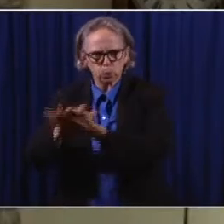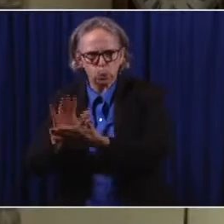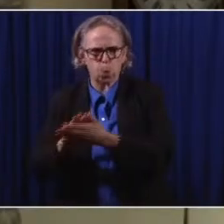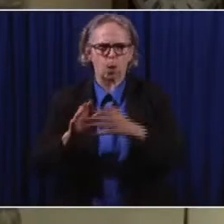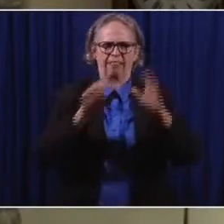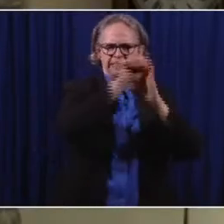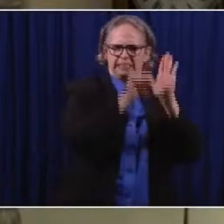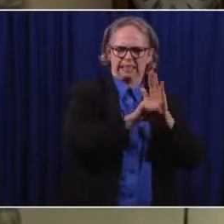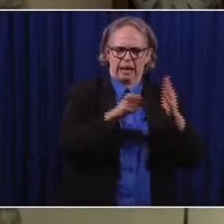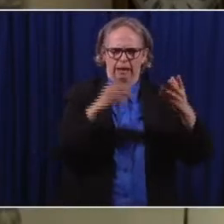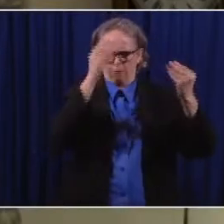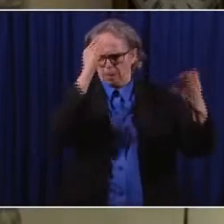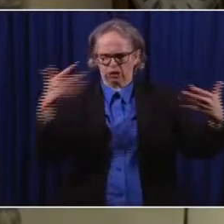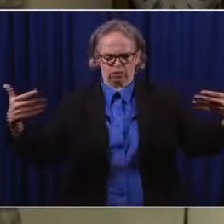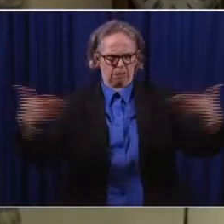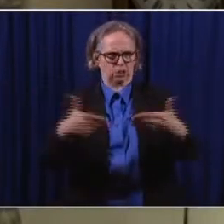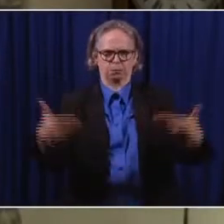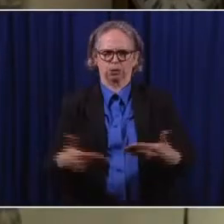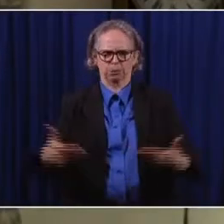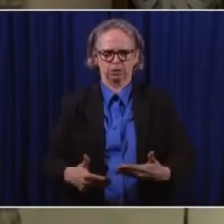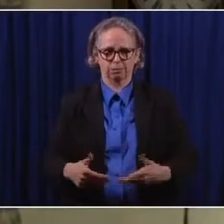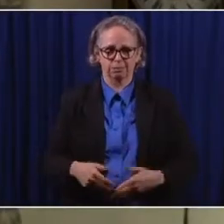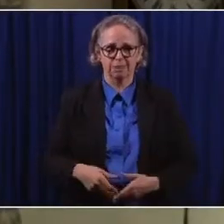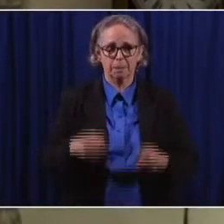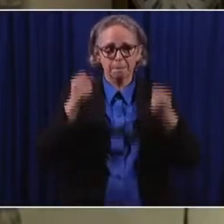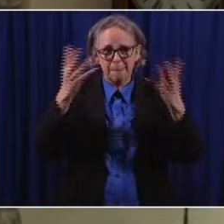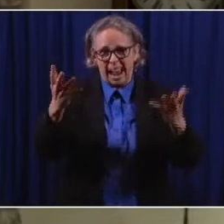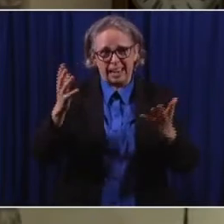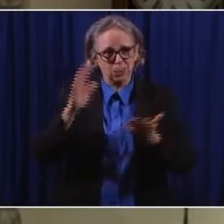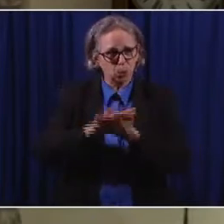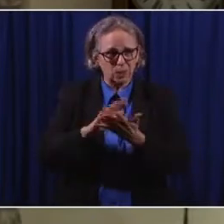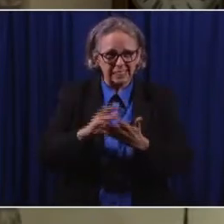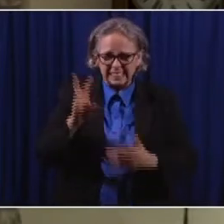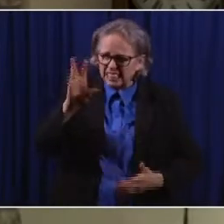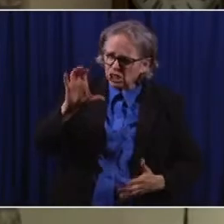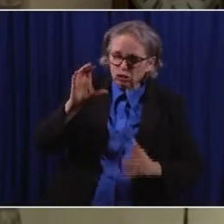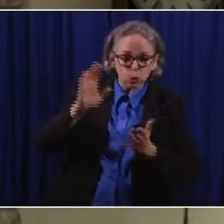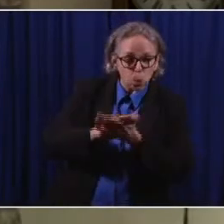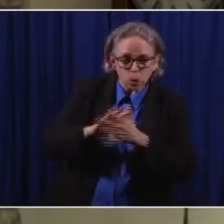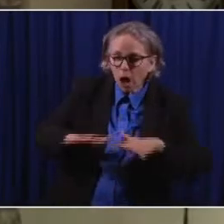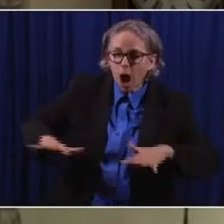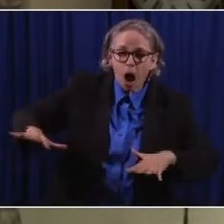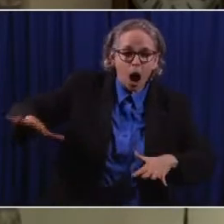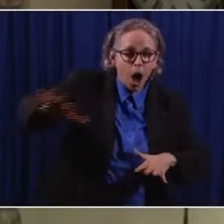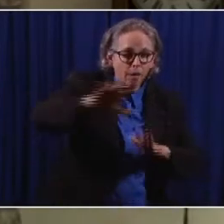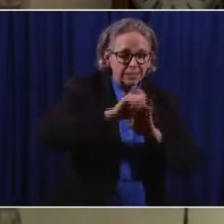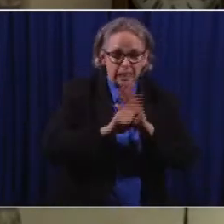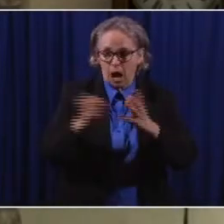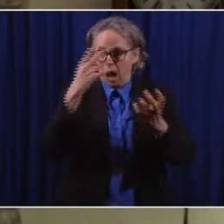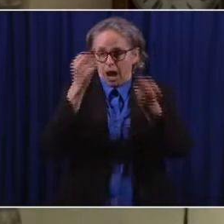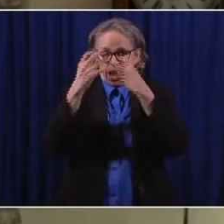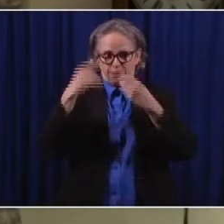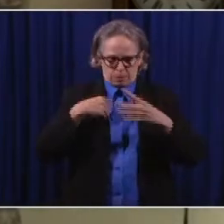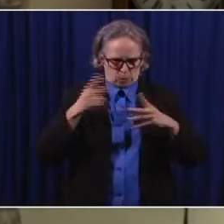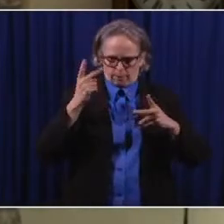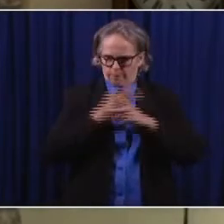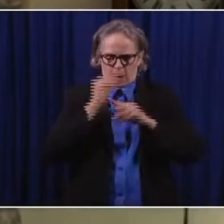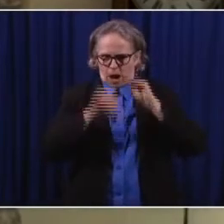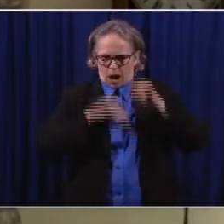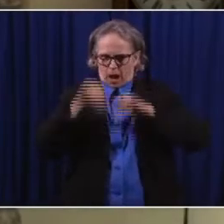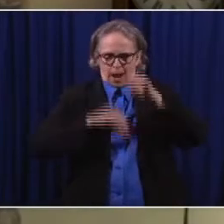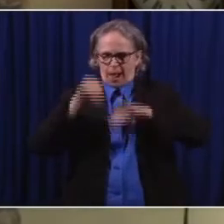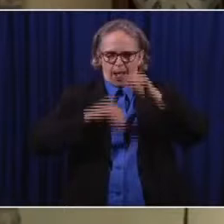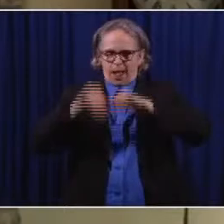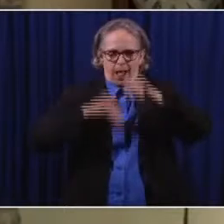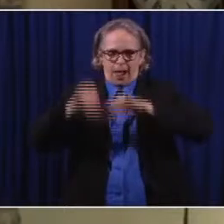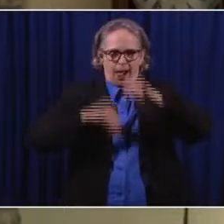again, a lot of schools, 600 some school districts, a lot of reporting coming in. We'll check on it. If there's discrepancies there, we'll try to